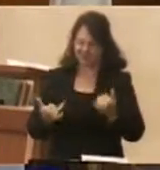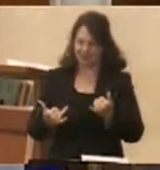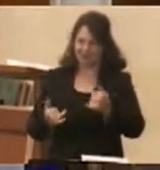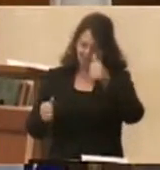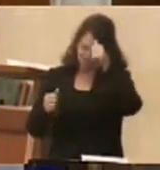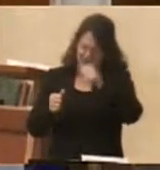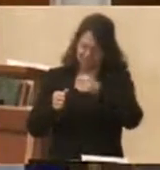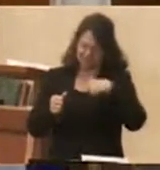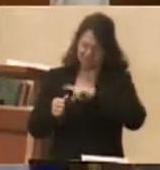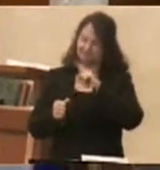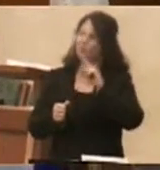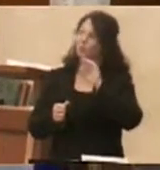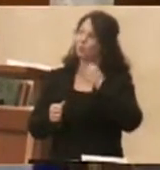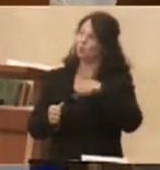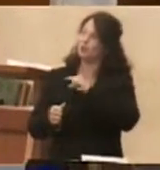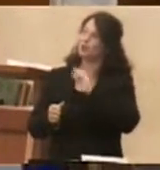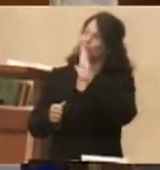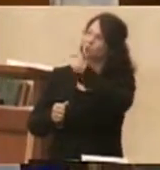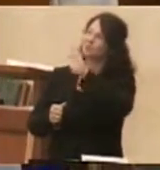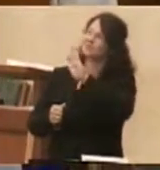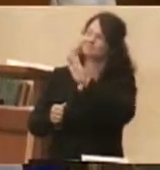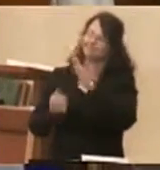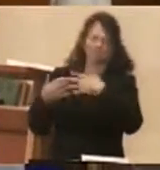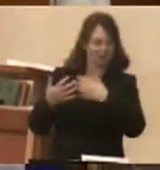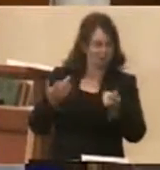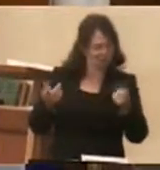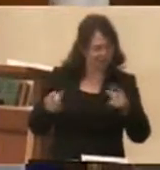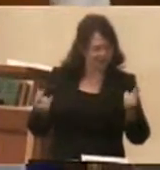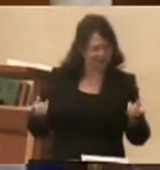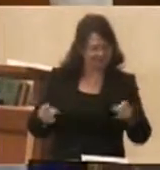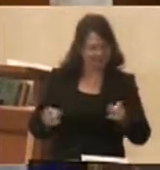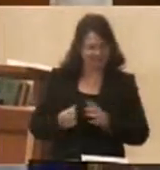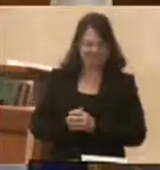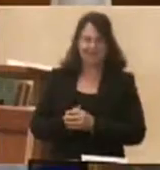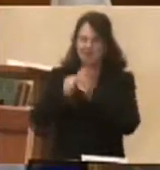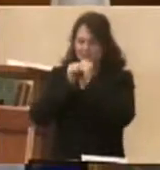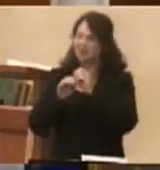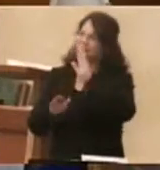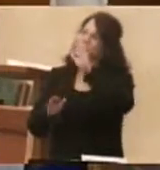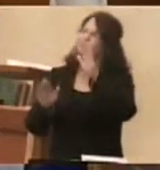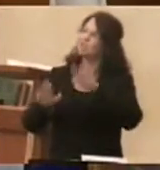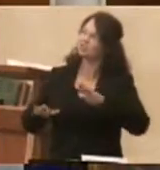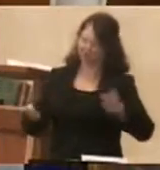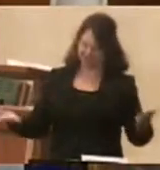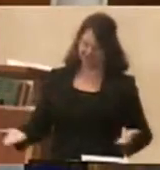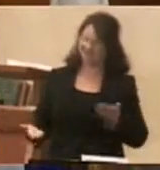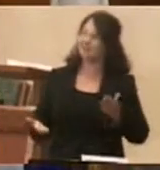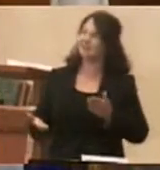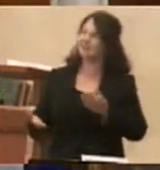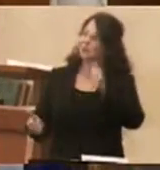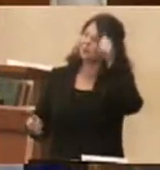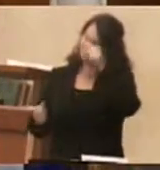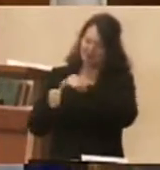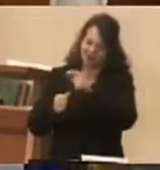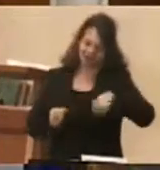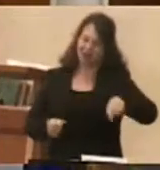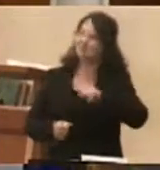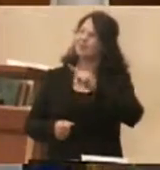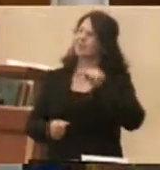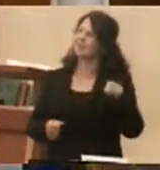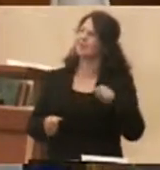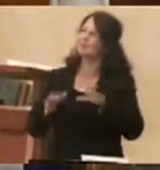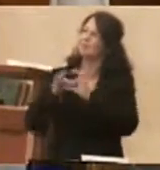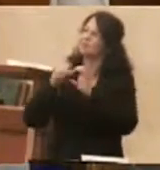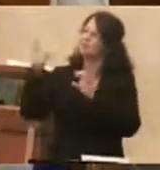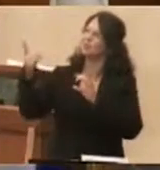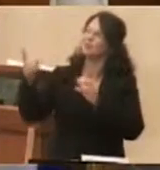Remind us that we are yours no matter what in Jesus Christ. Bless these, your children. Remind them that they are yours. Bless their families